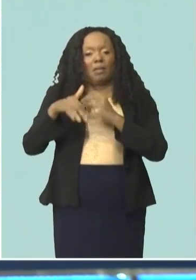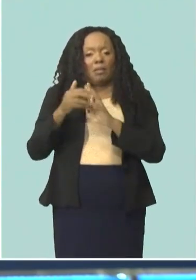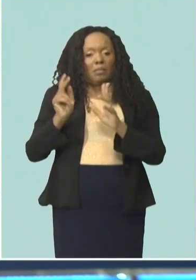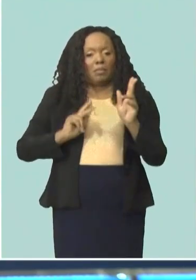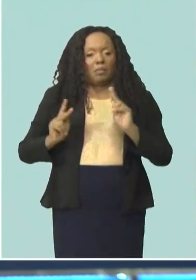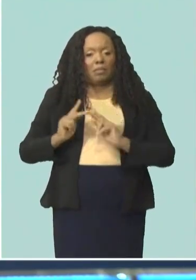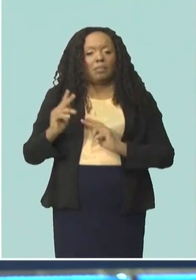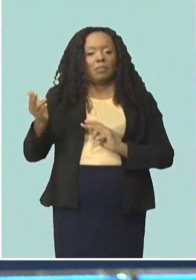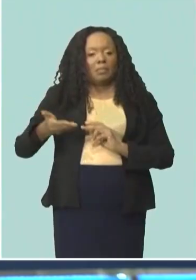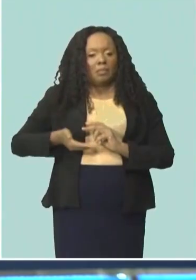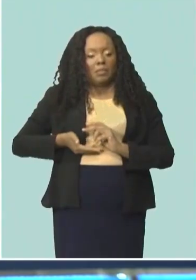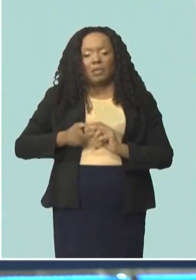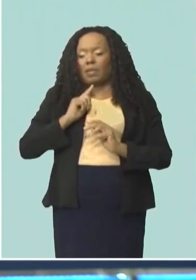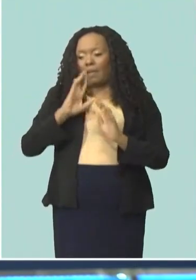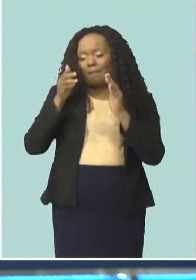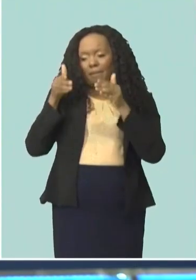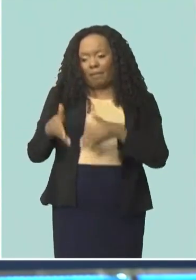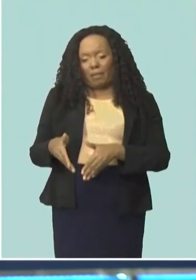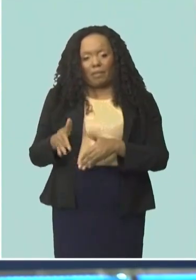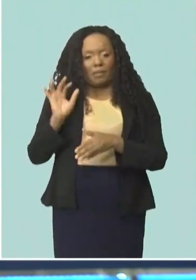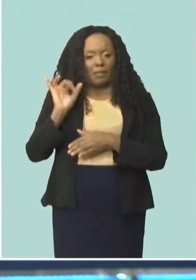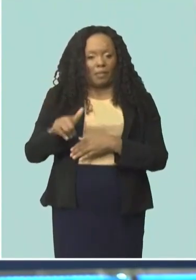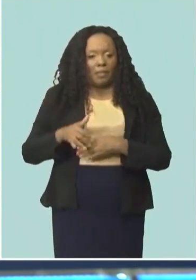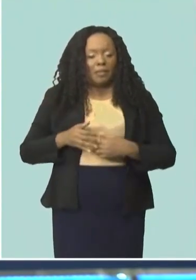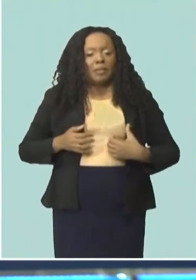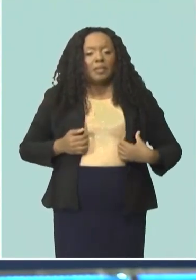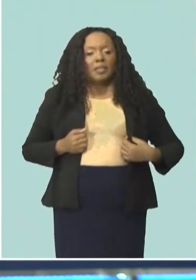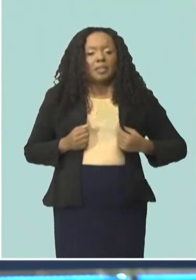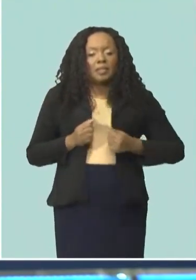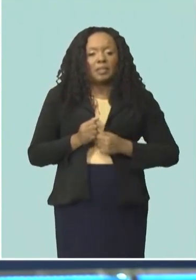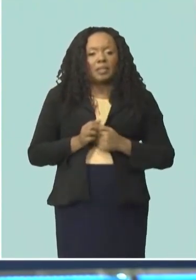Commissioner Eiffel to give special attention to that.